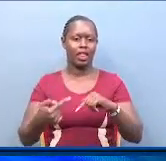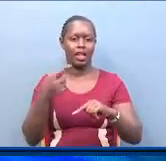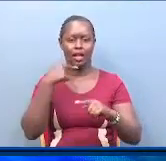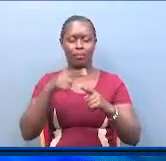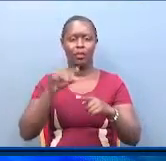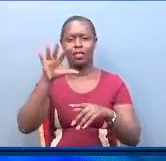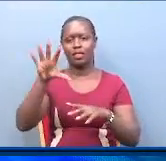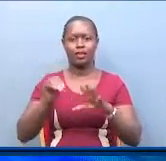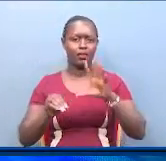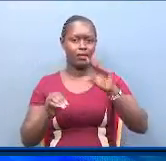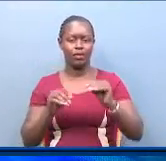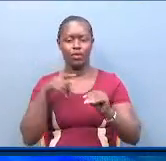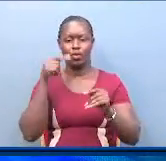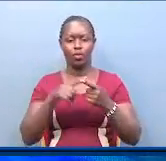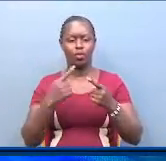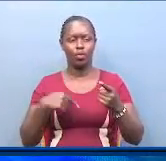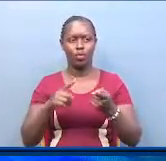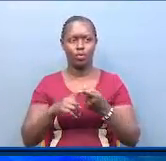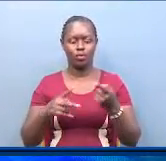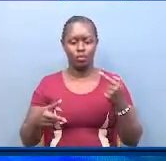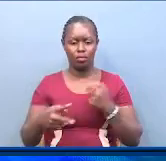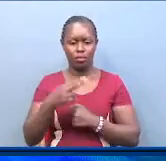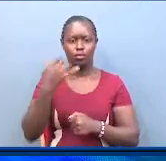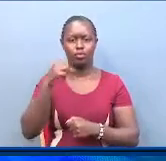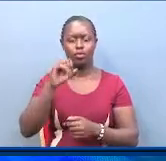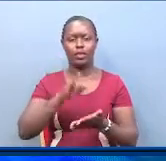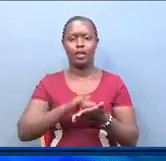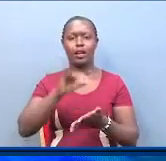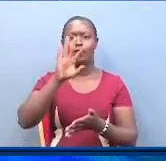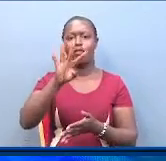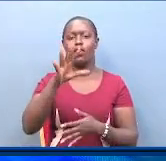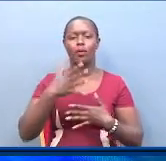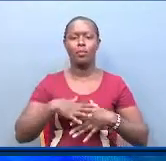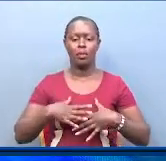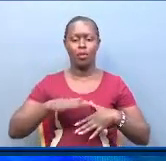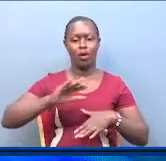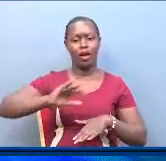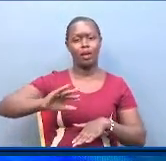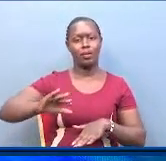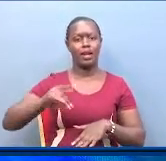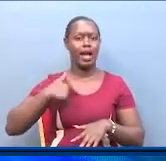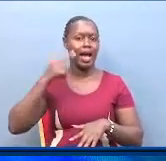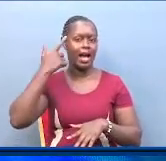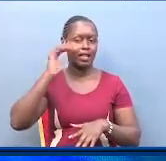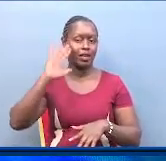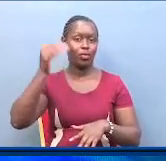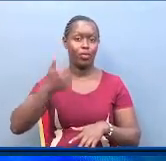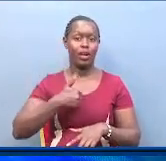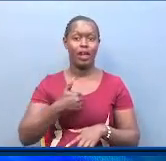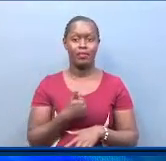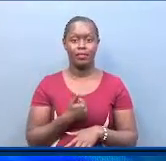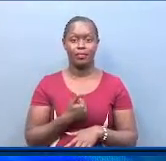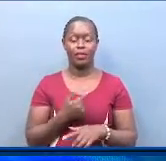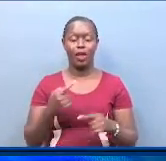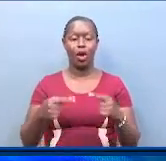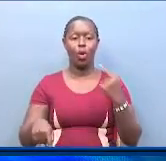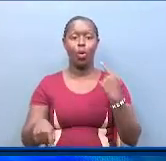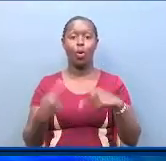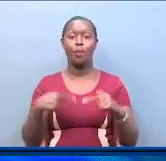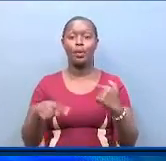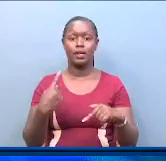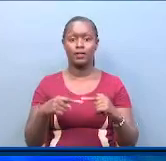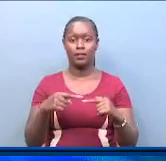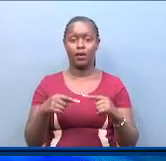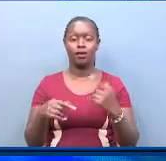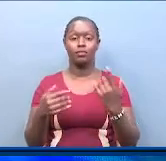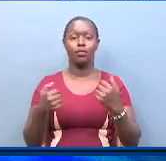off so that four people remain. I think we would have had a competitive